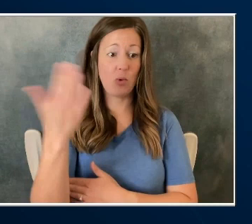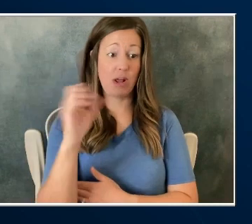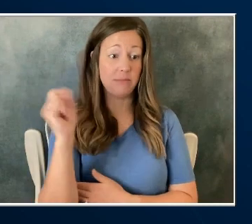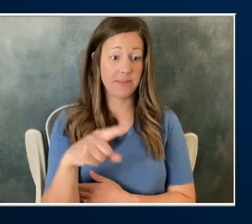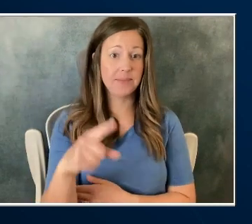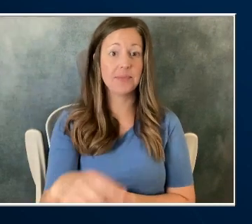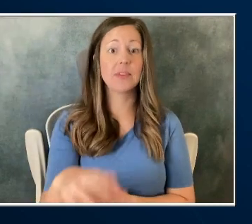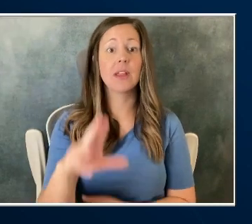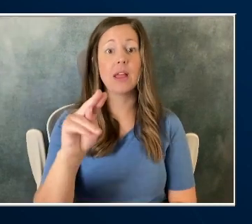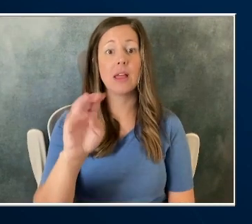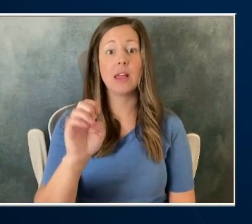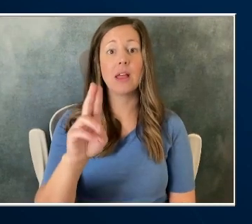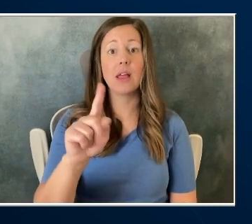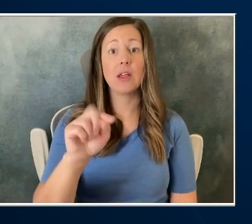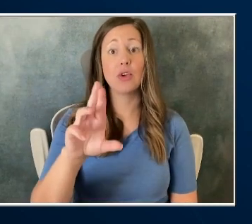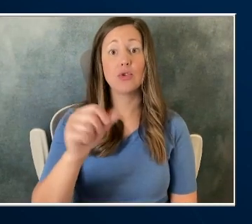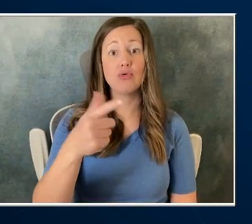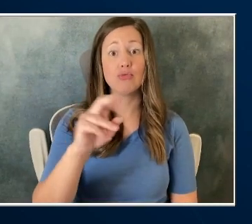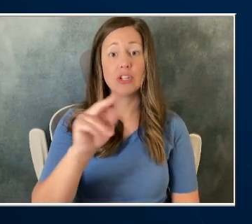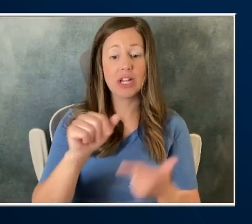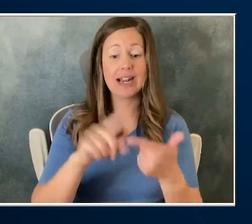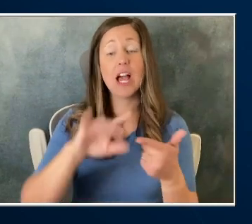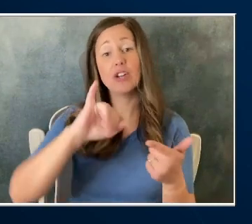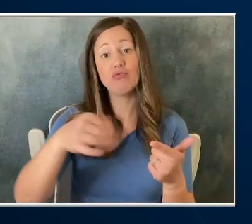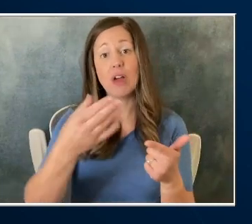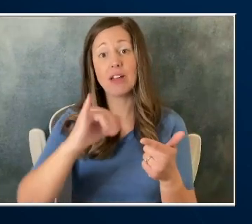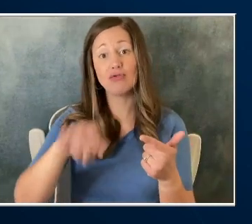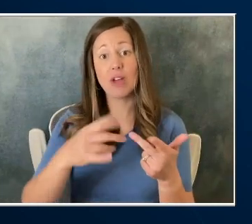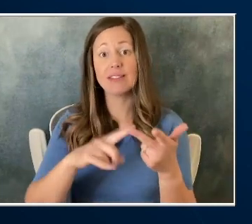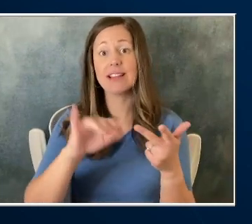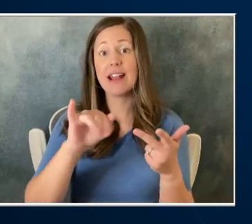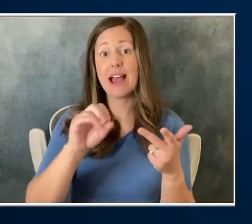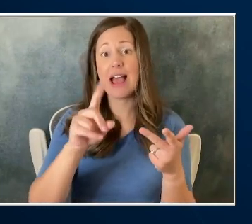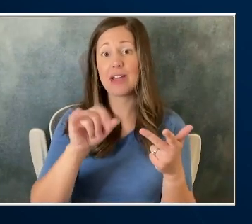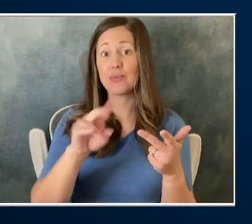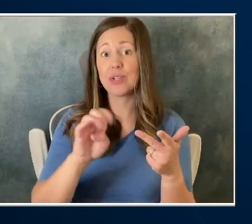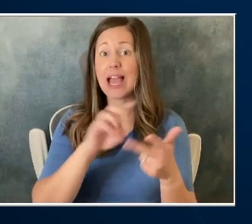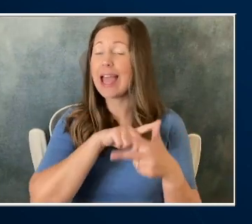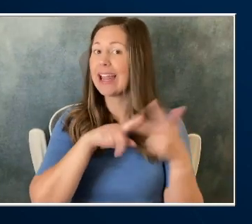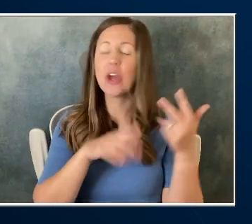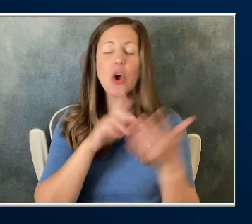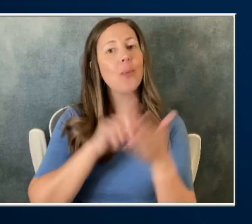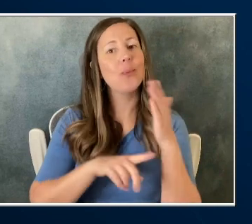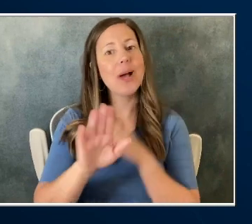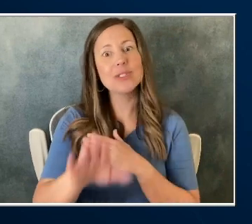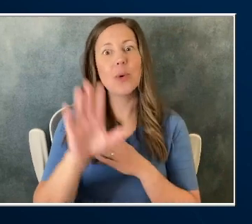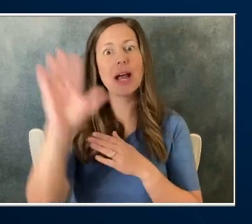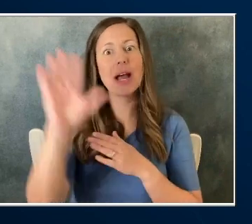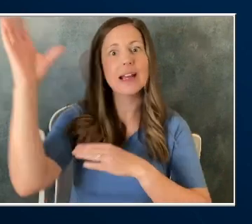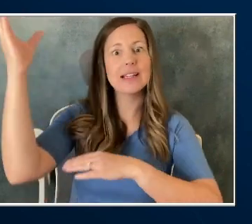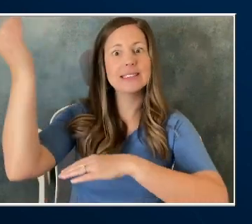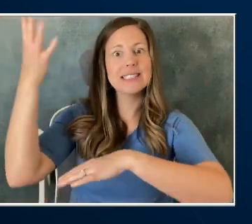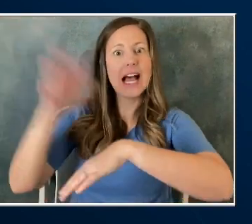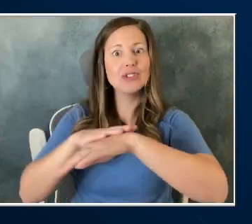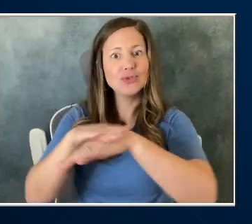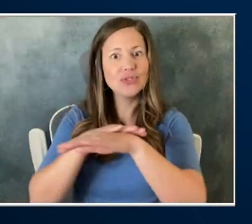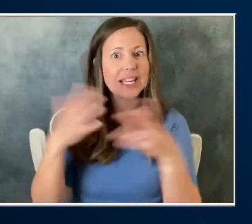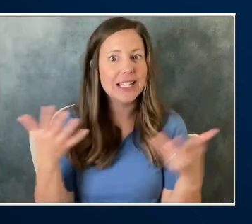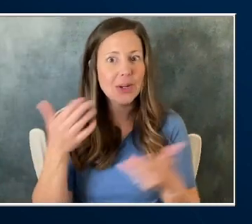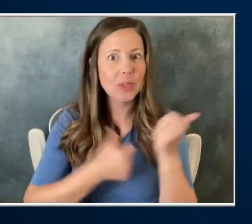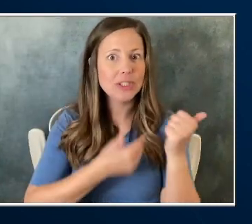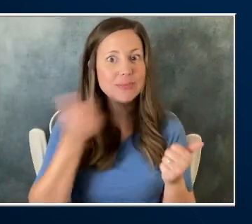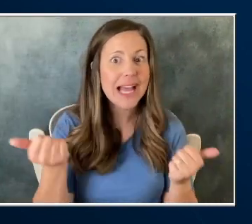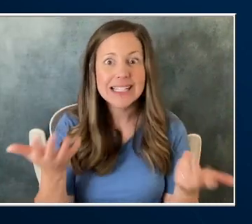Neutrogena, Johnson & Johnson, iodine. What's your sunscreen of choice, and what's your strength?